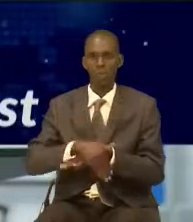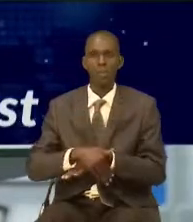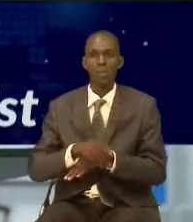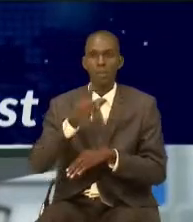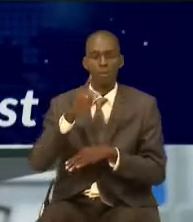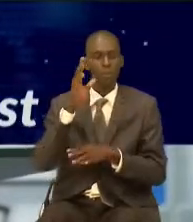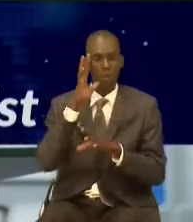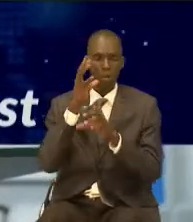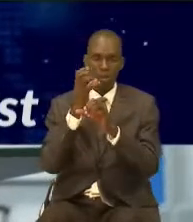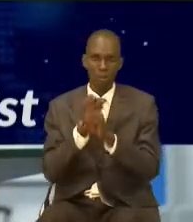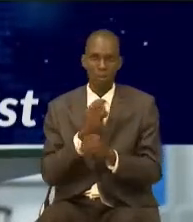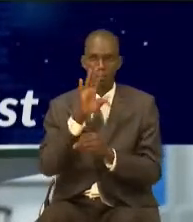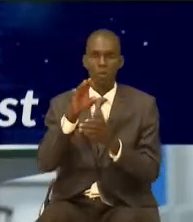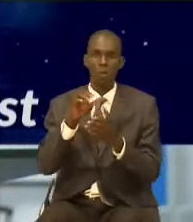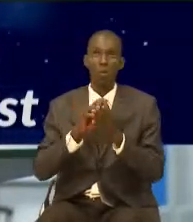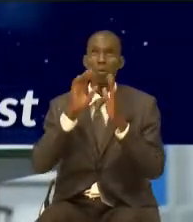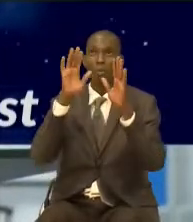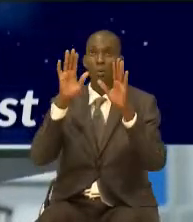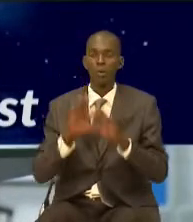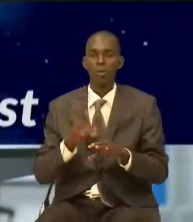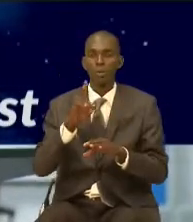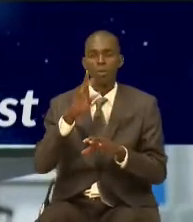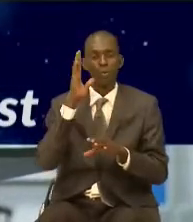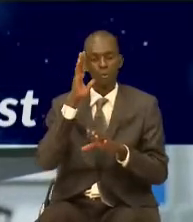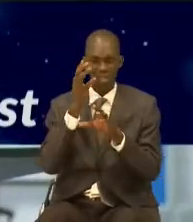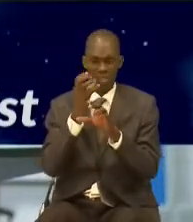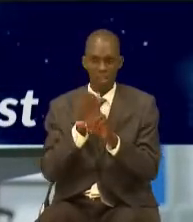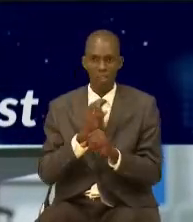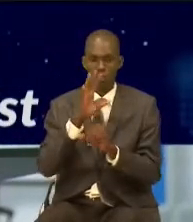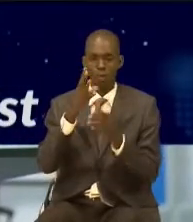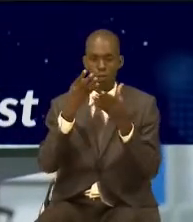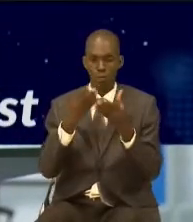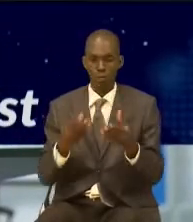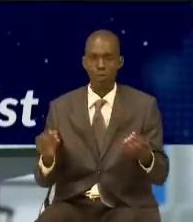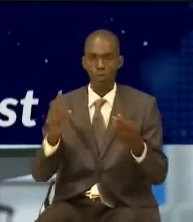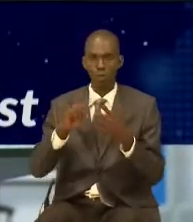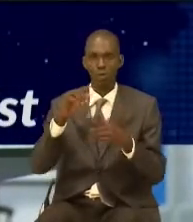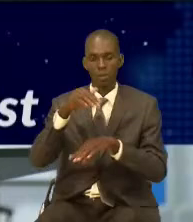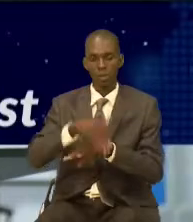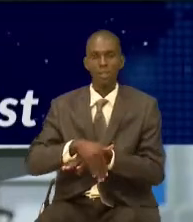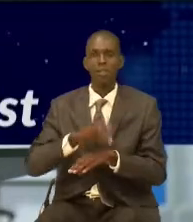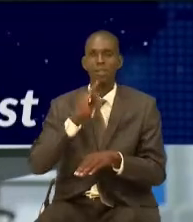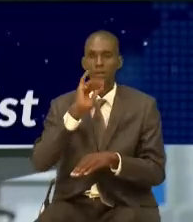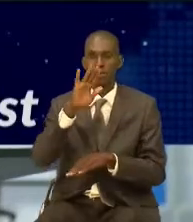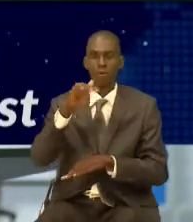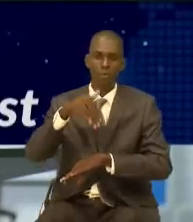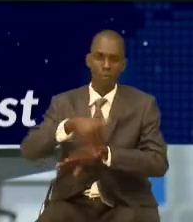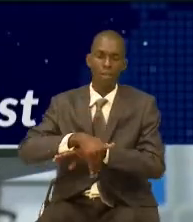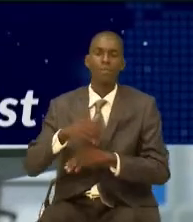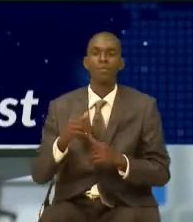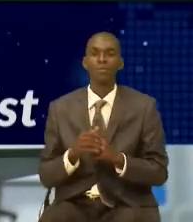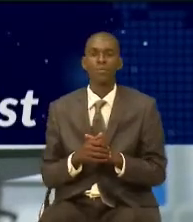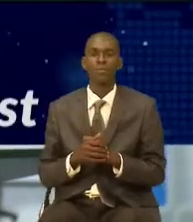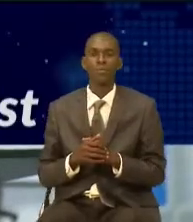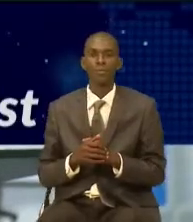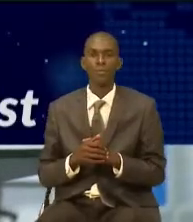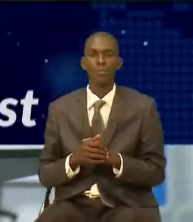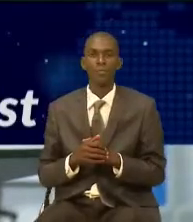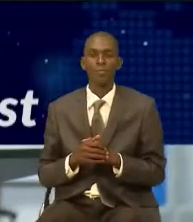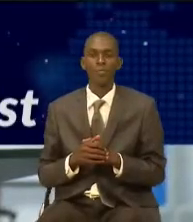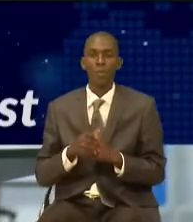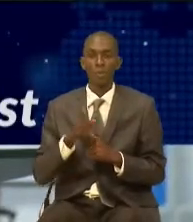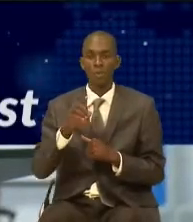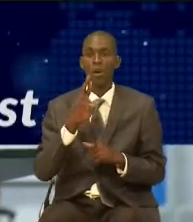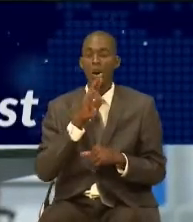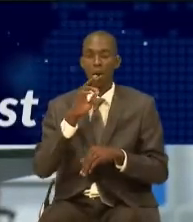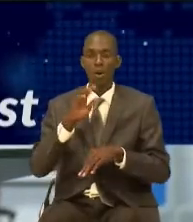miracle. You will receive your solution. Tonight is the night of solution. You are on a solution ground. And all